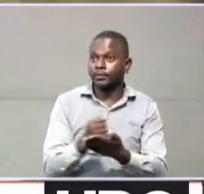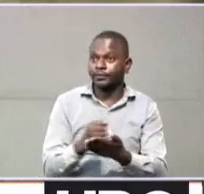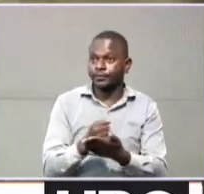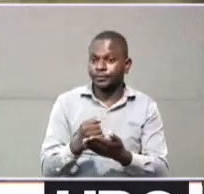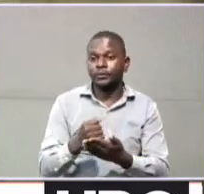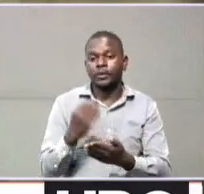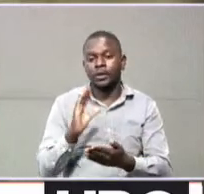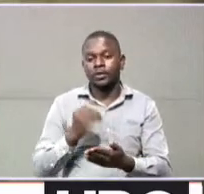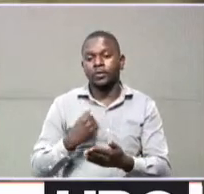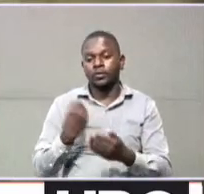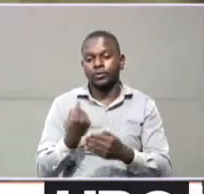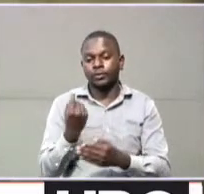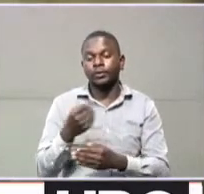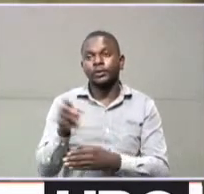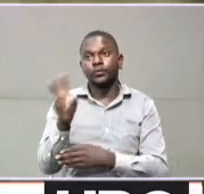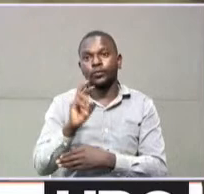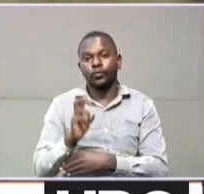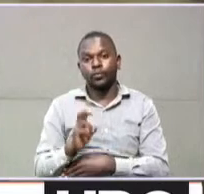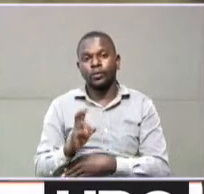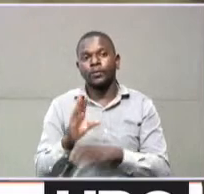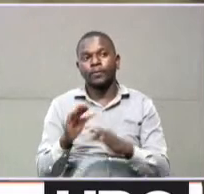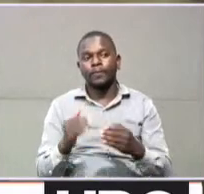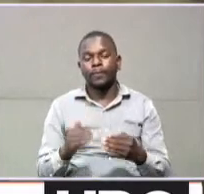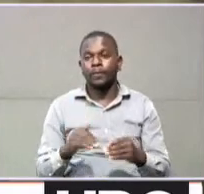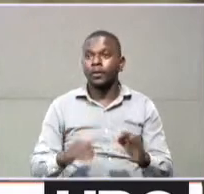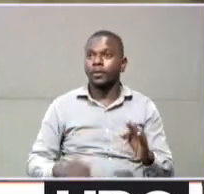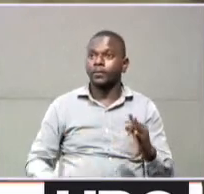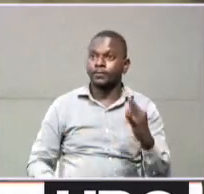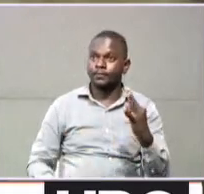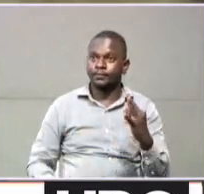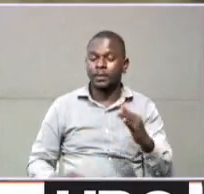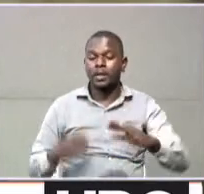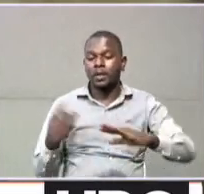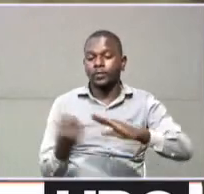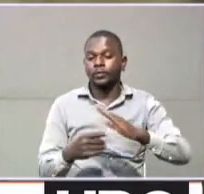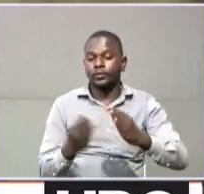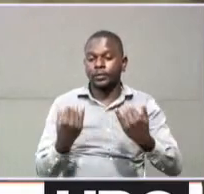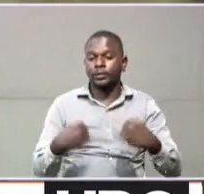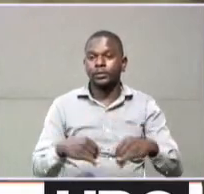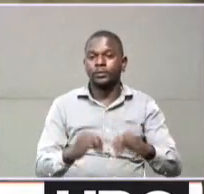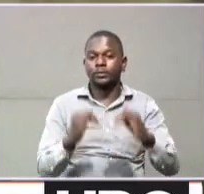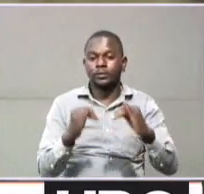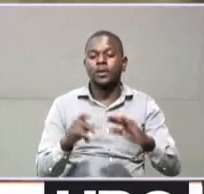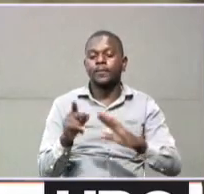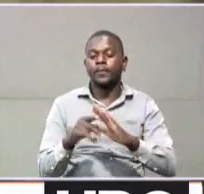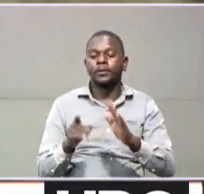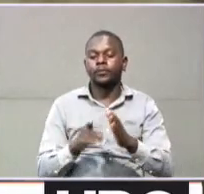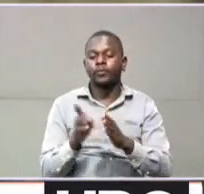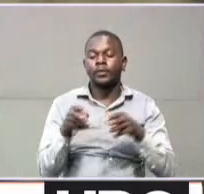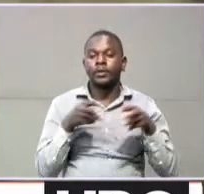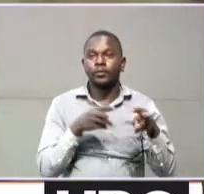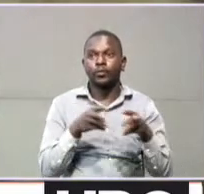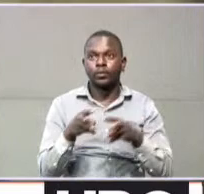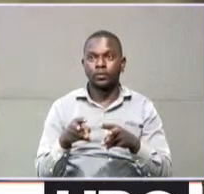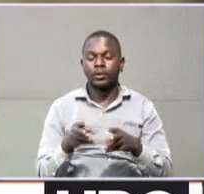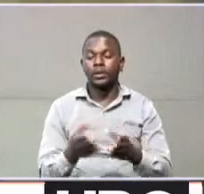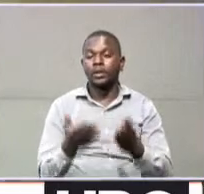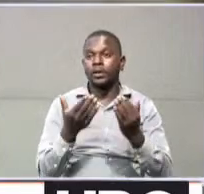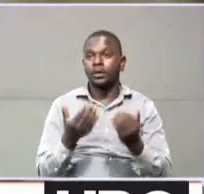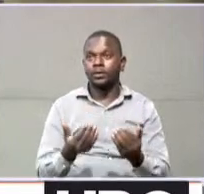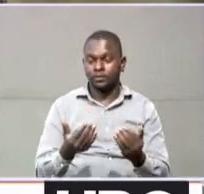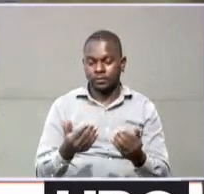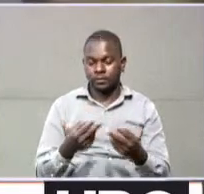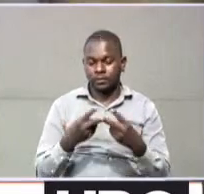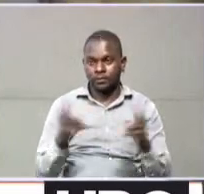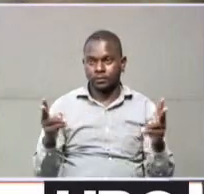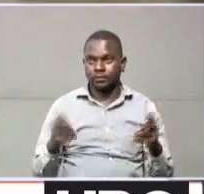oversight and number three the status of the implementation of the parish development model so let